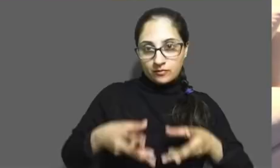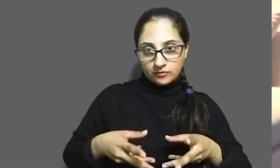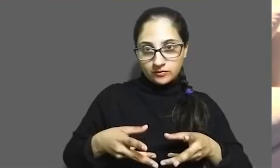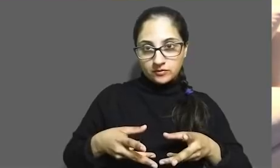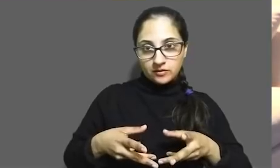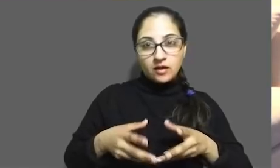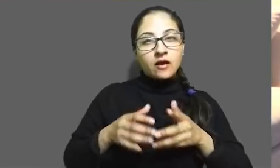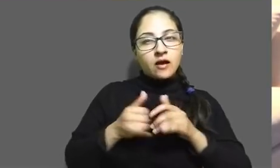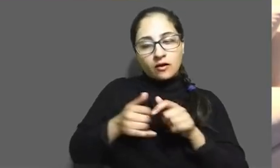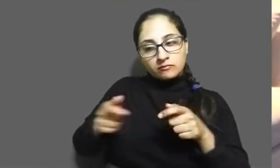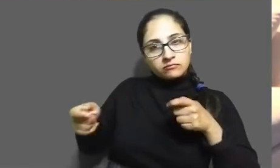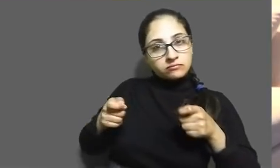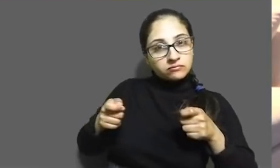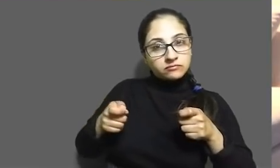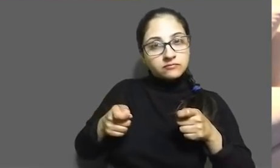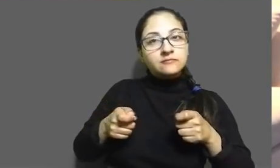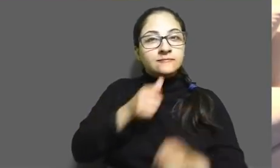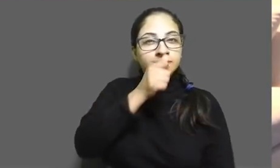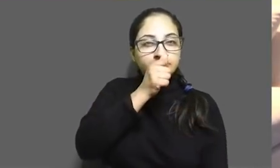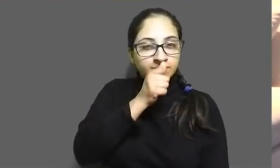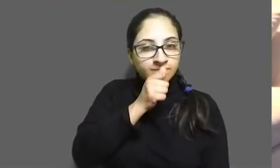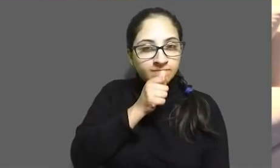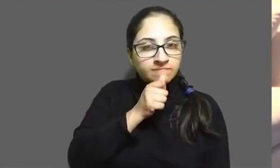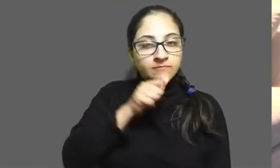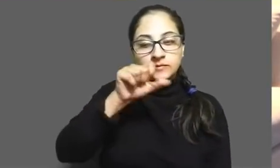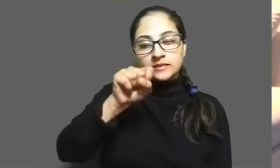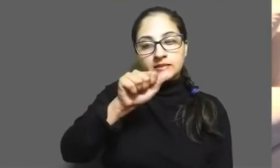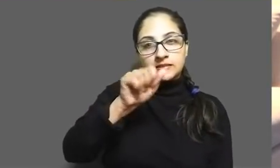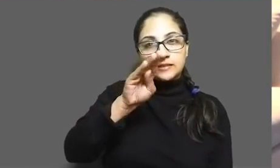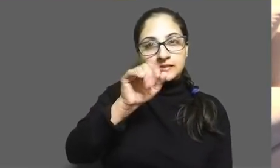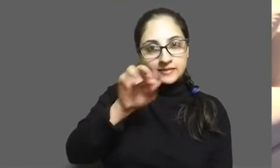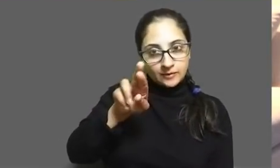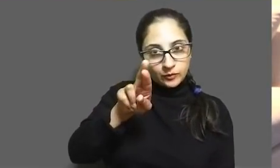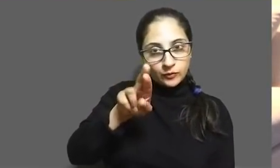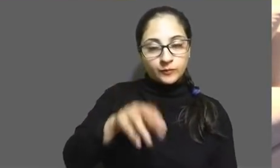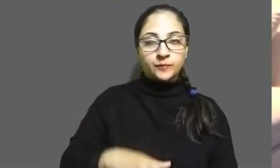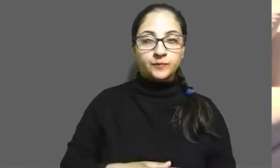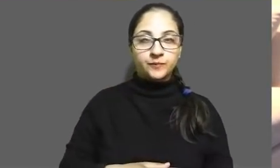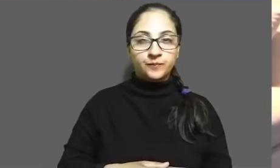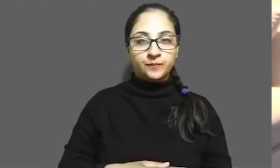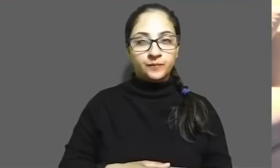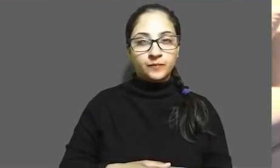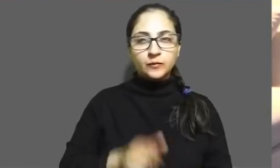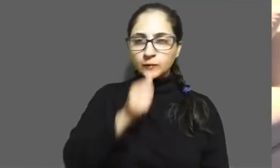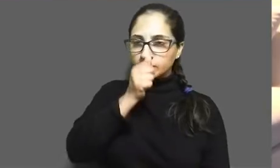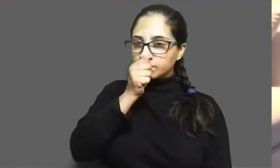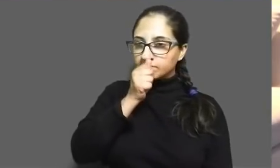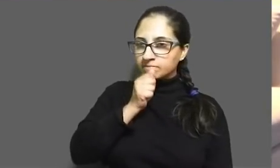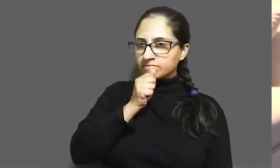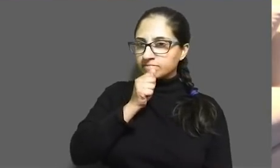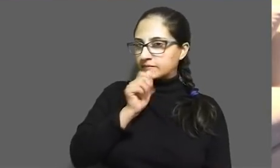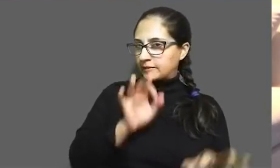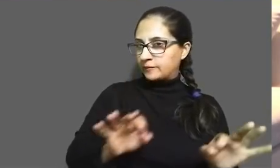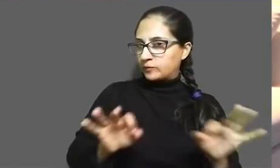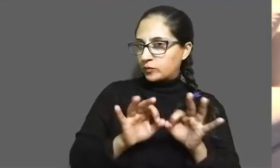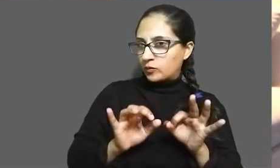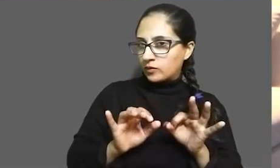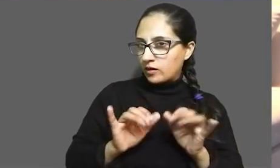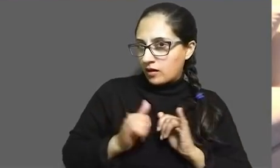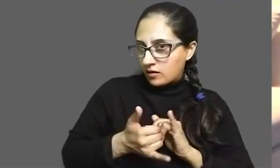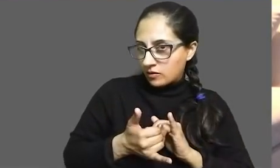us. He speaks of loss and of the importance of facing loss with patience, with